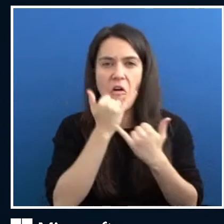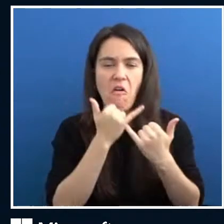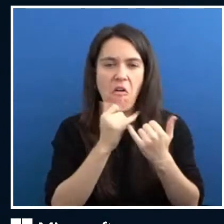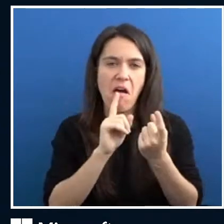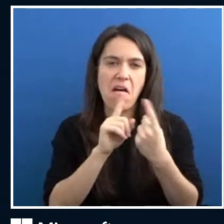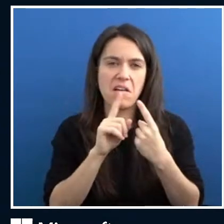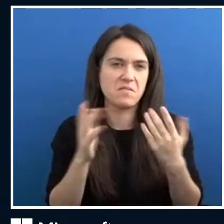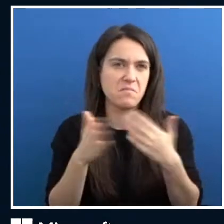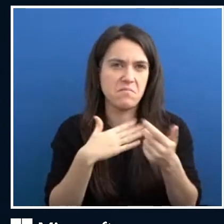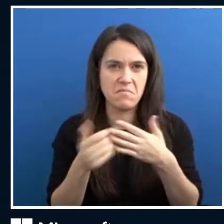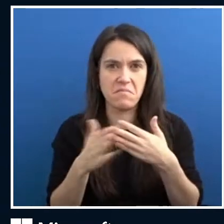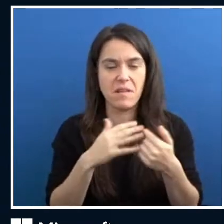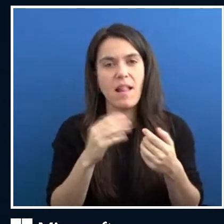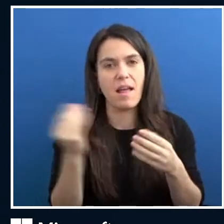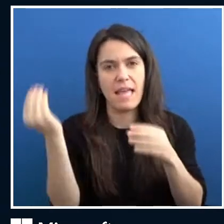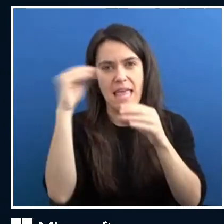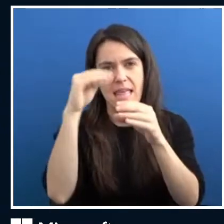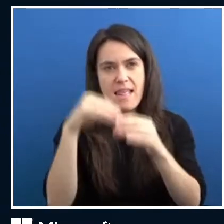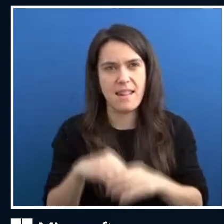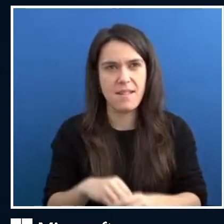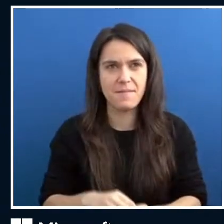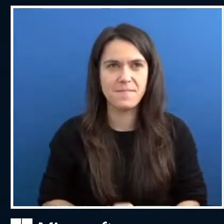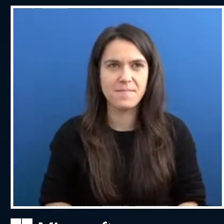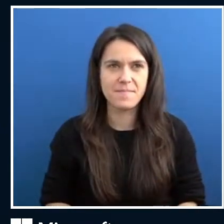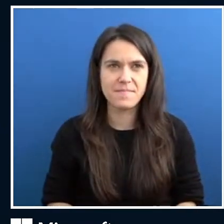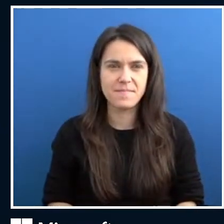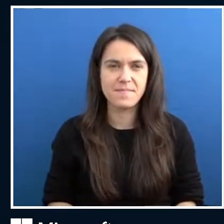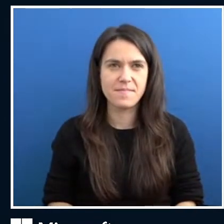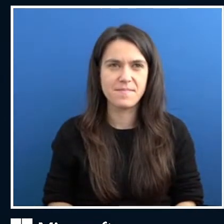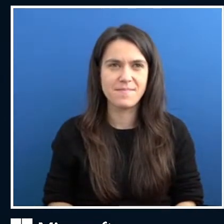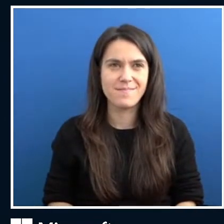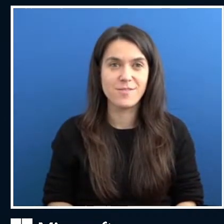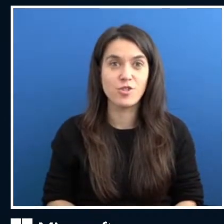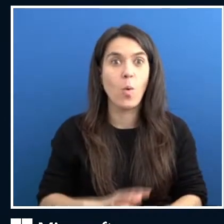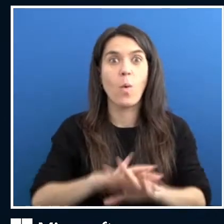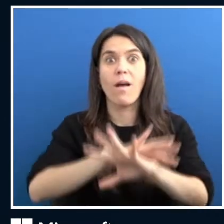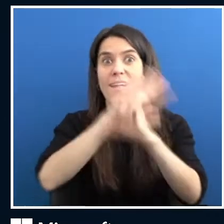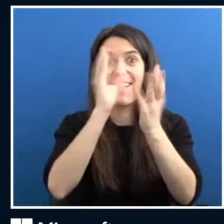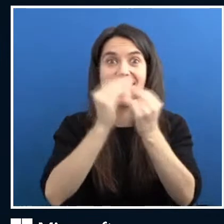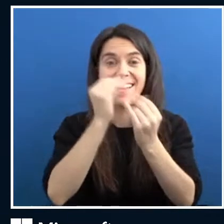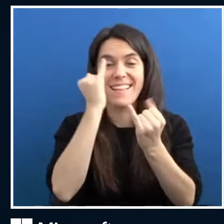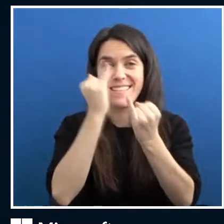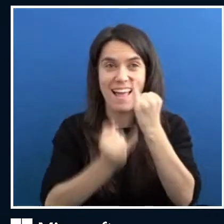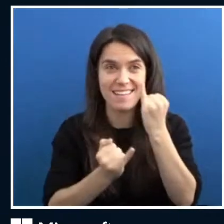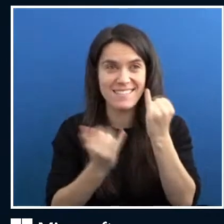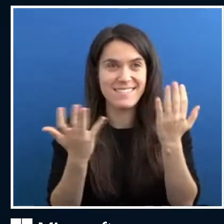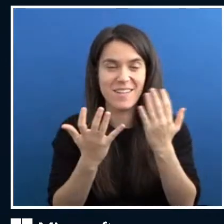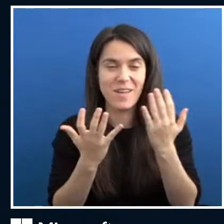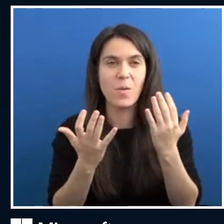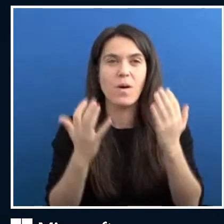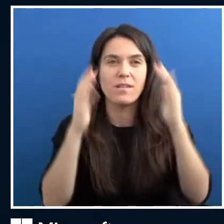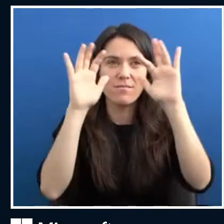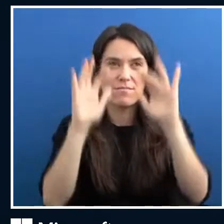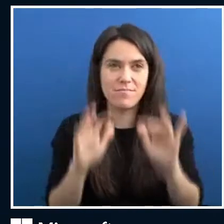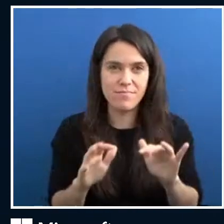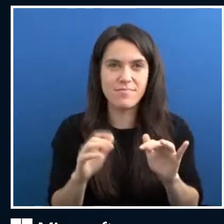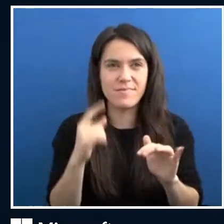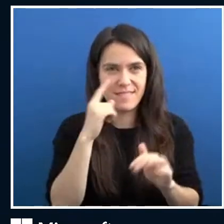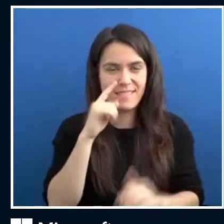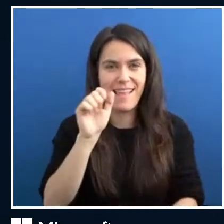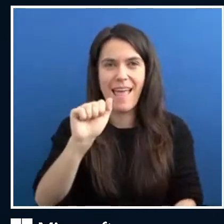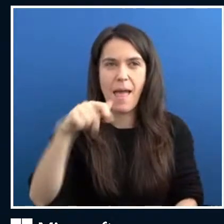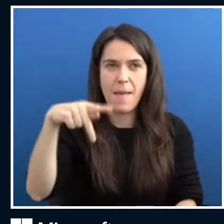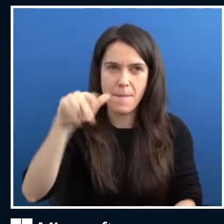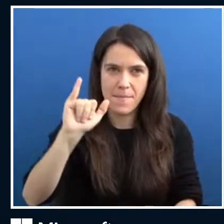output. So what we would get is, we define the OCR API, we get the